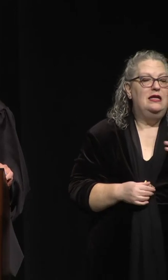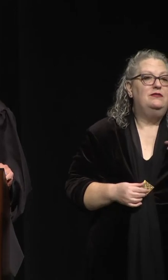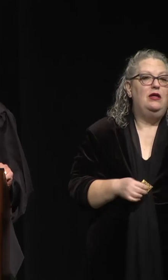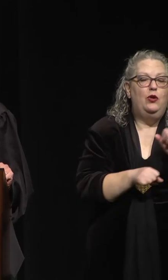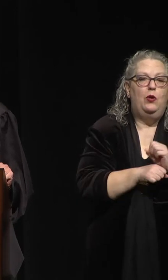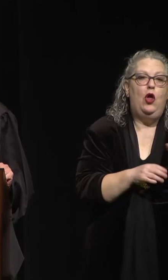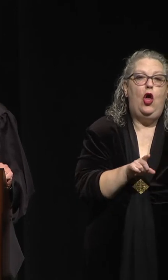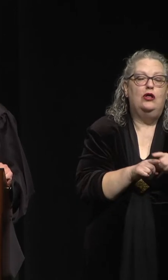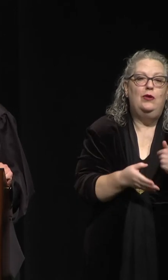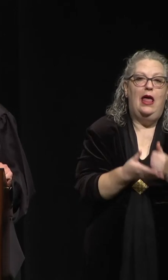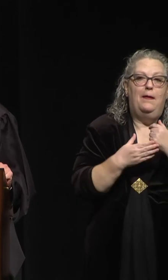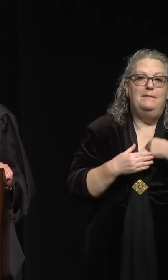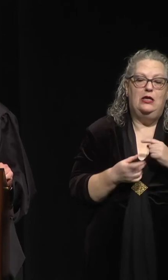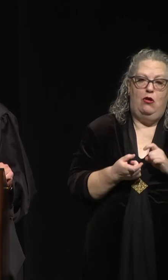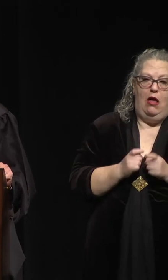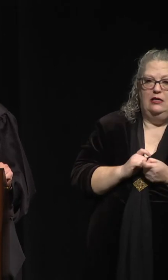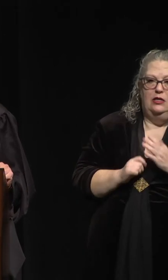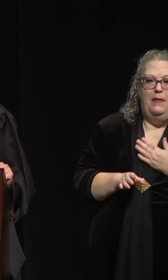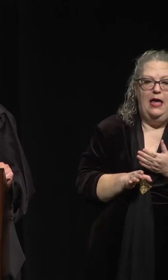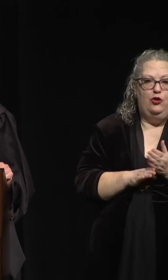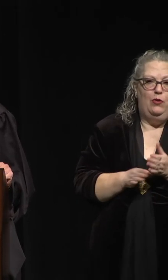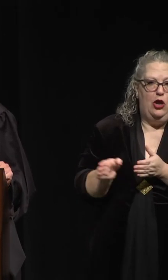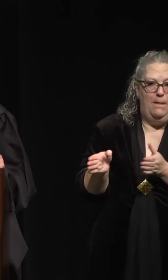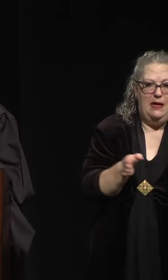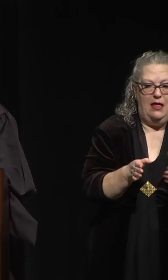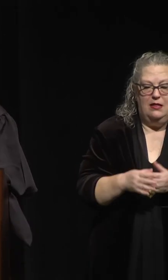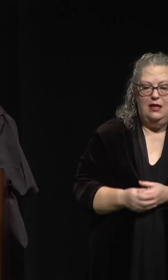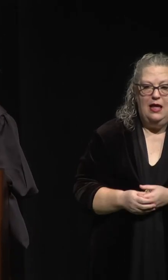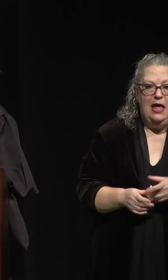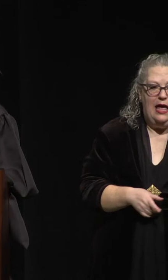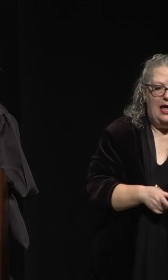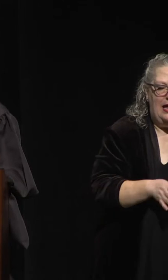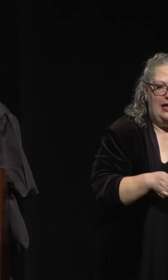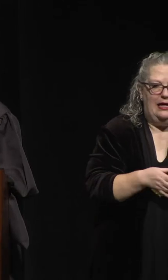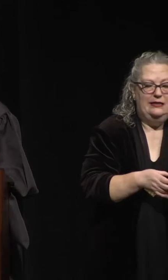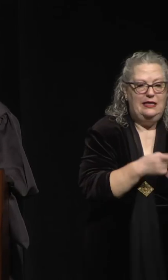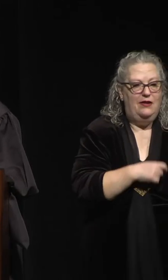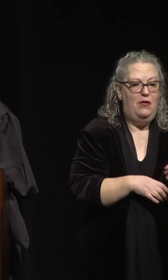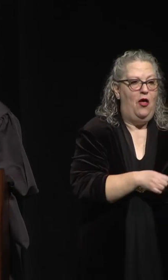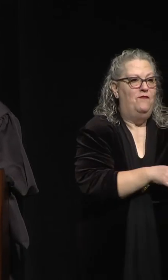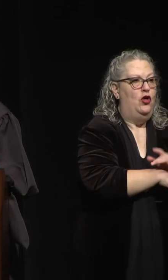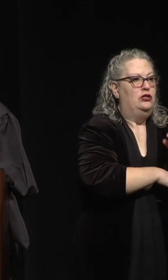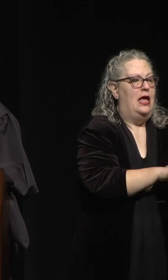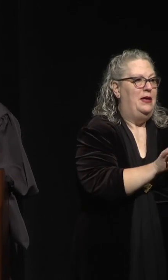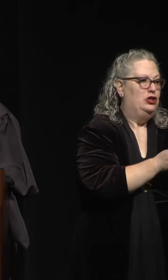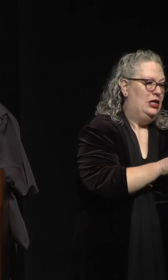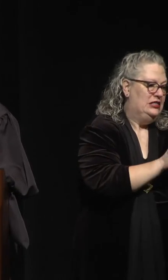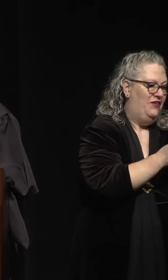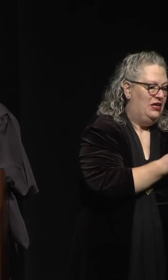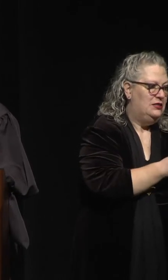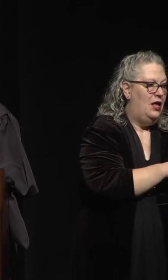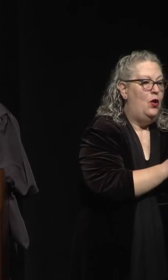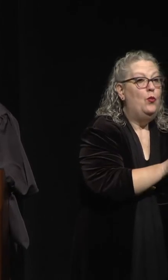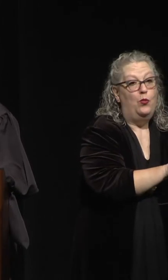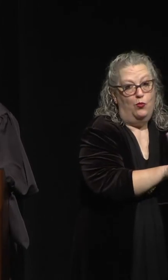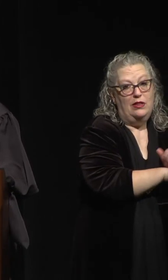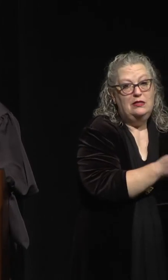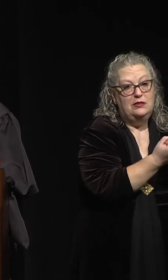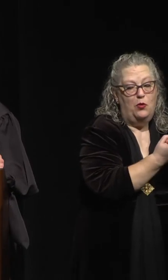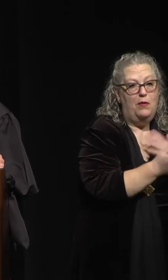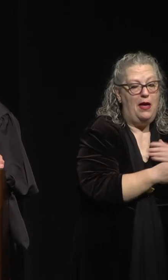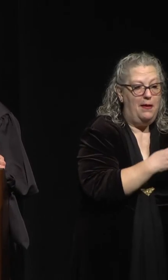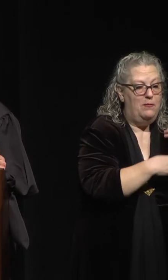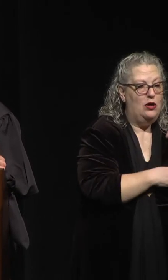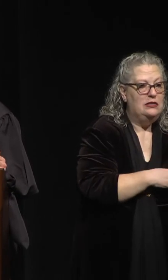work also helped me adjust my career path. Instead of leaving my full-time engineering position and with the support of my boss,